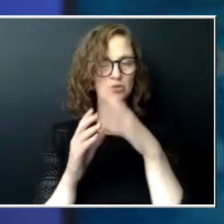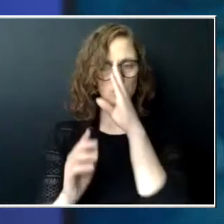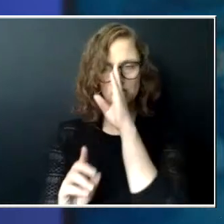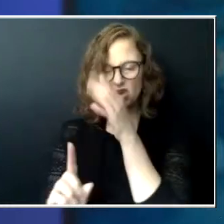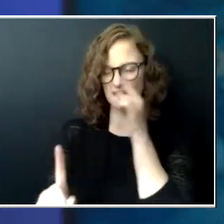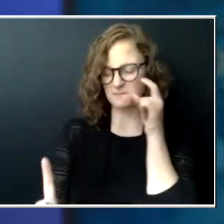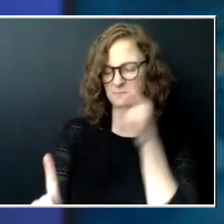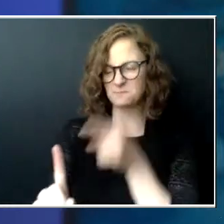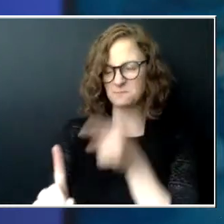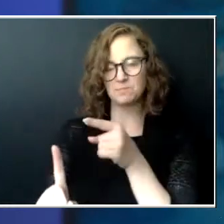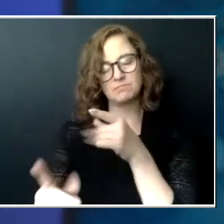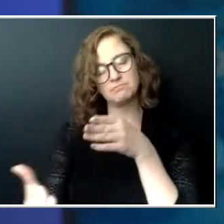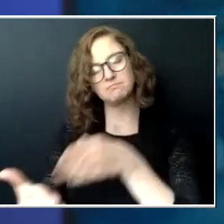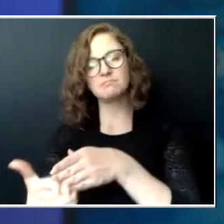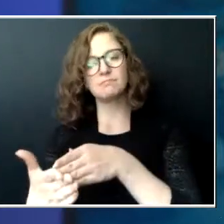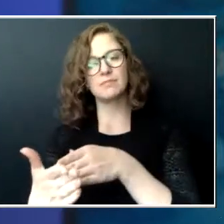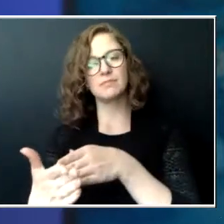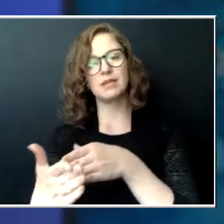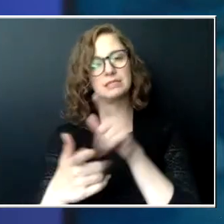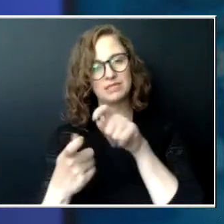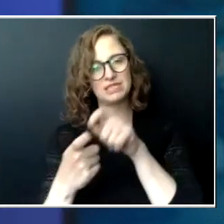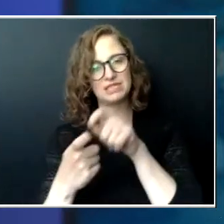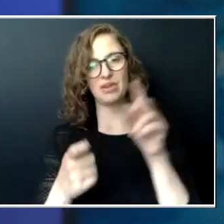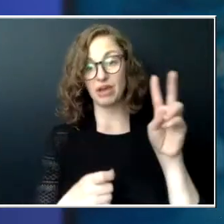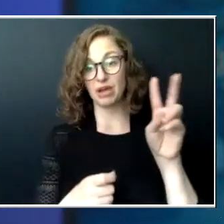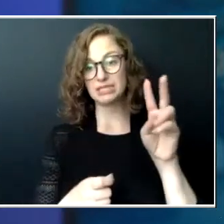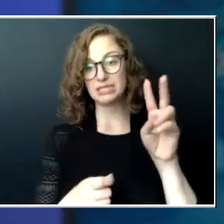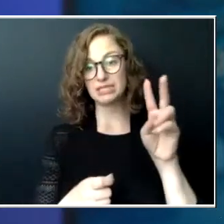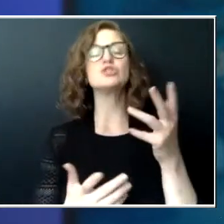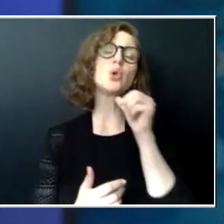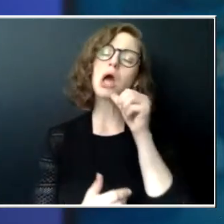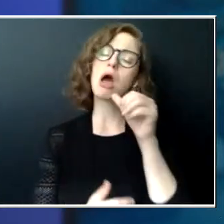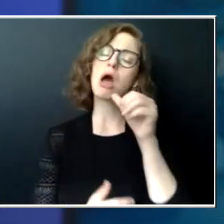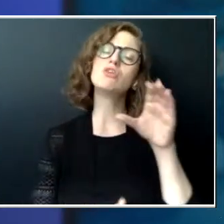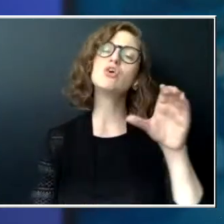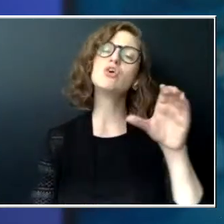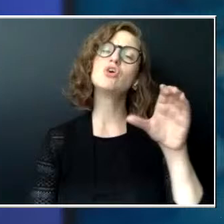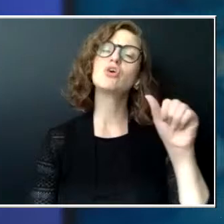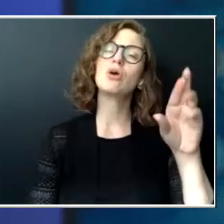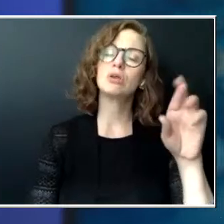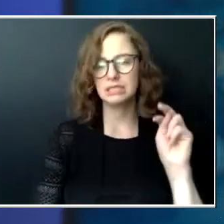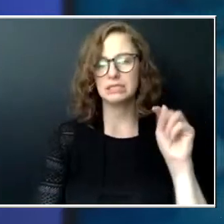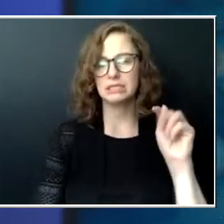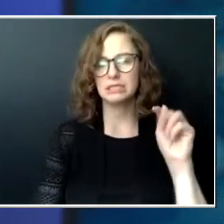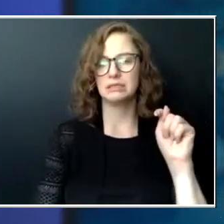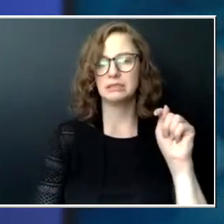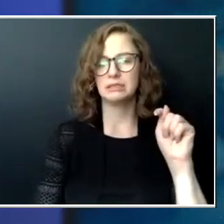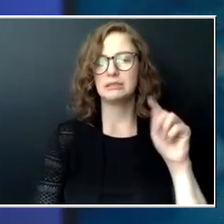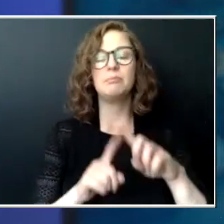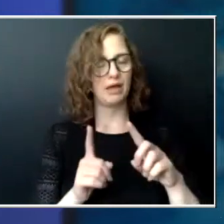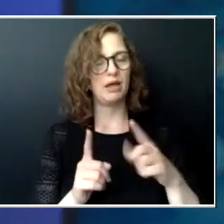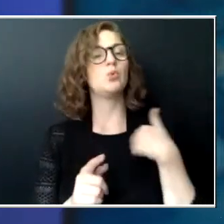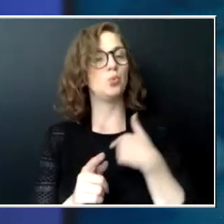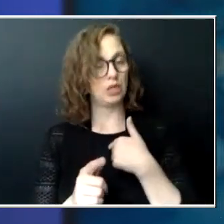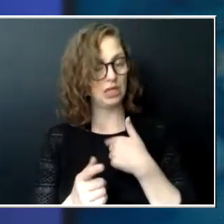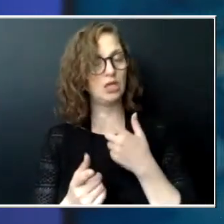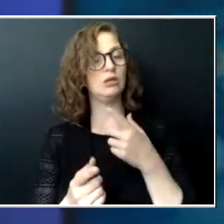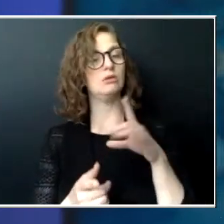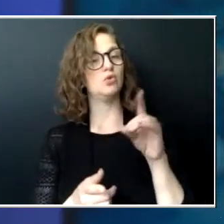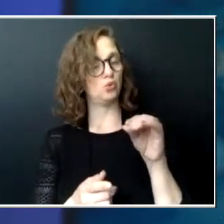Ts that might be in development for some of these infectious disease. But we have T cells that are taught how to go against a certain infection,